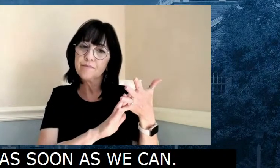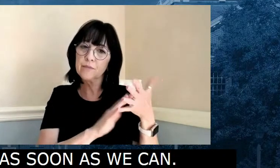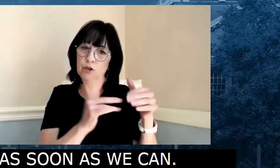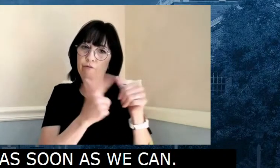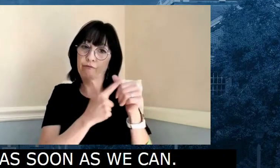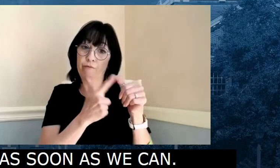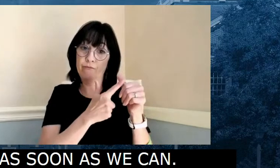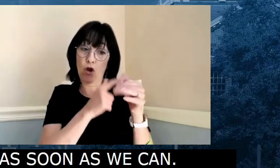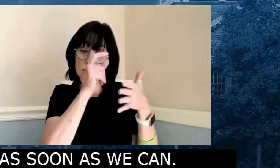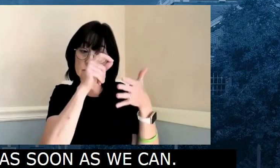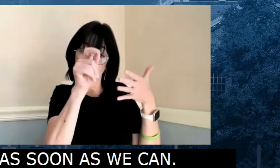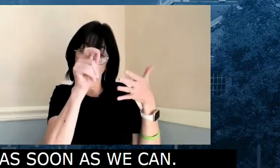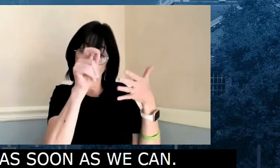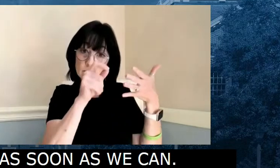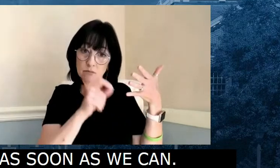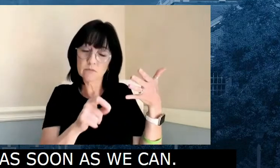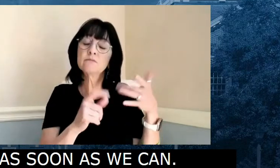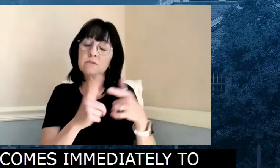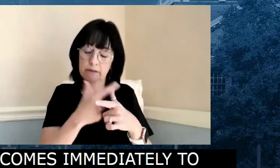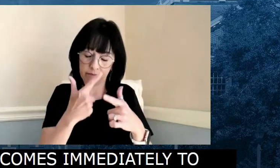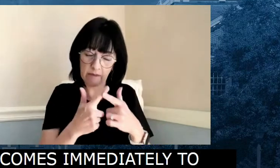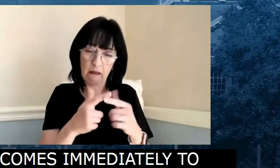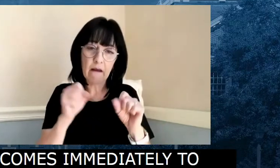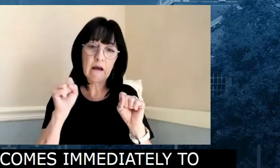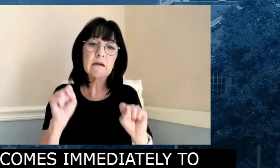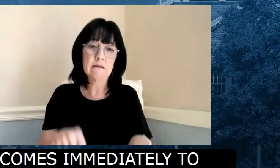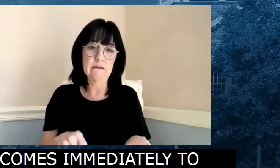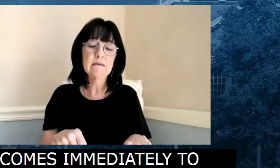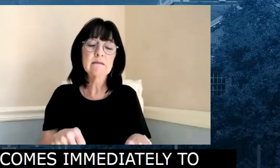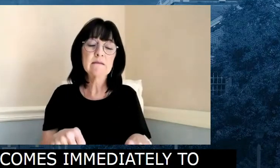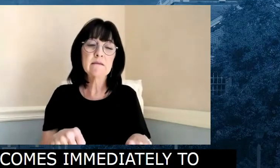that need to be. There are issues around